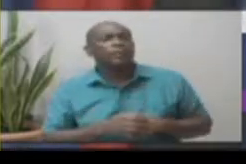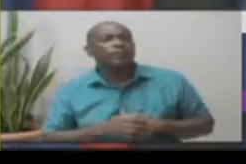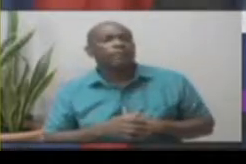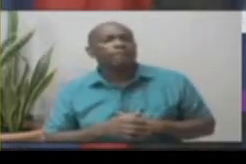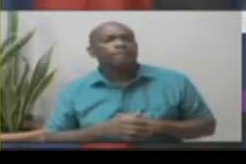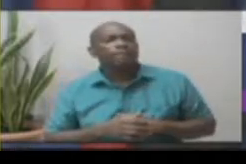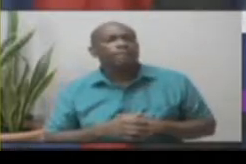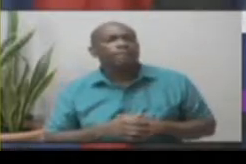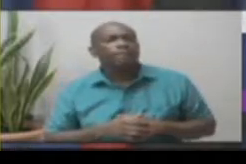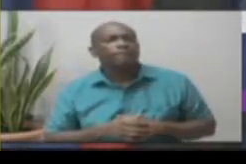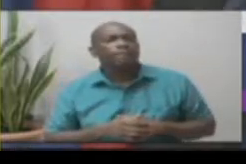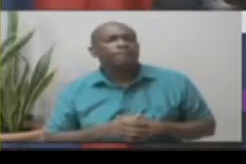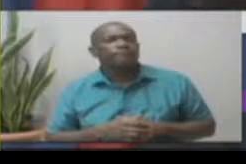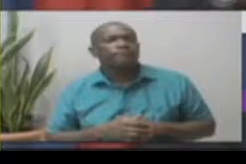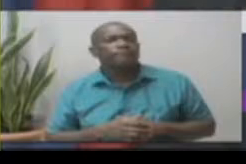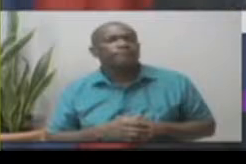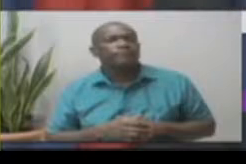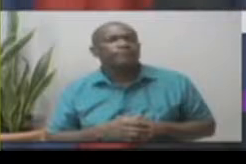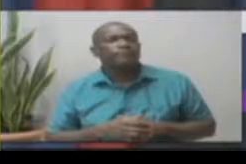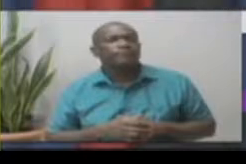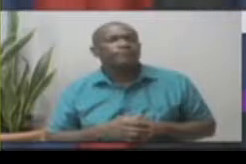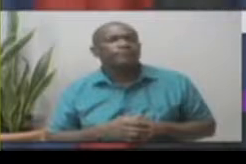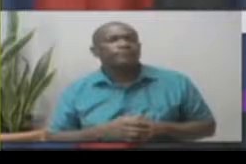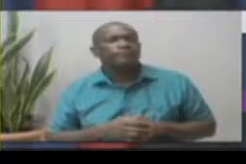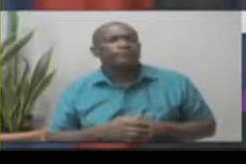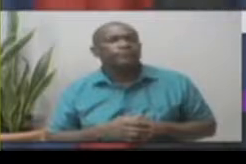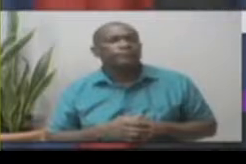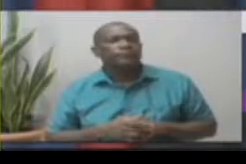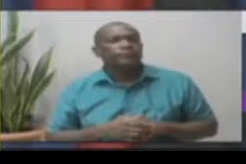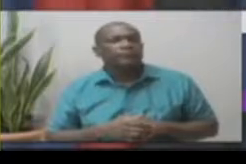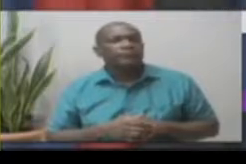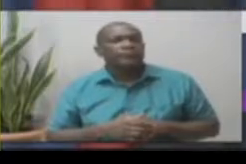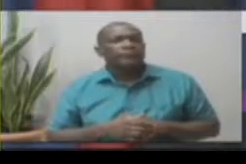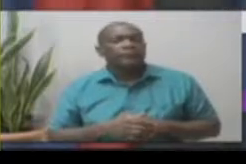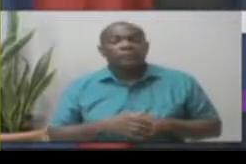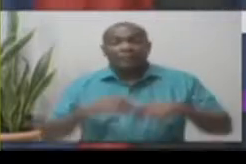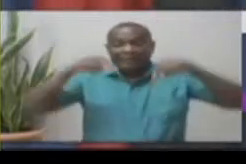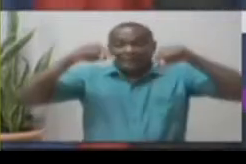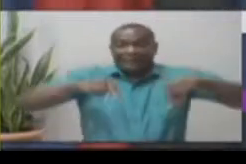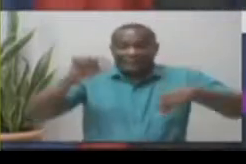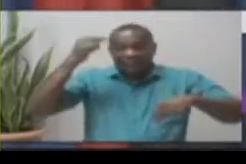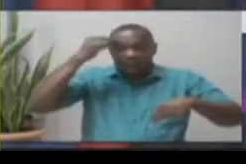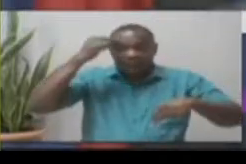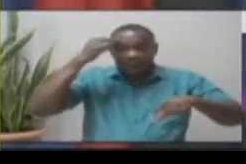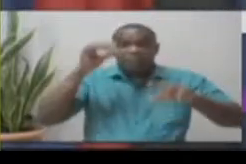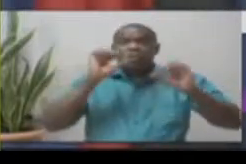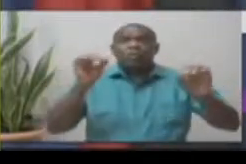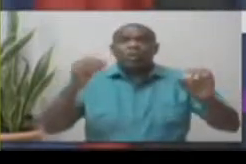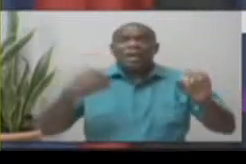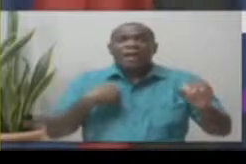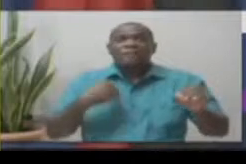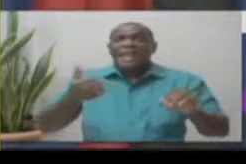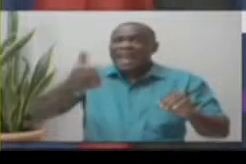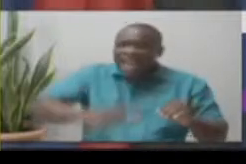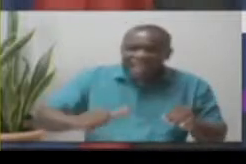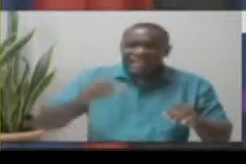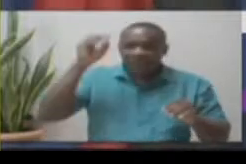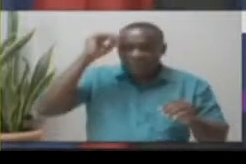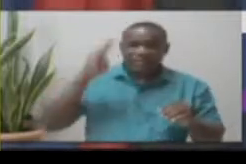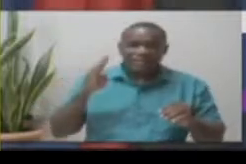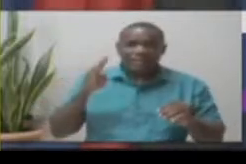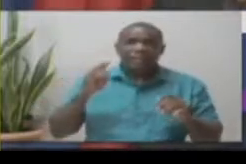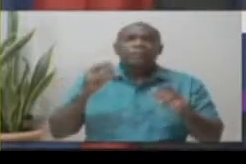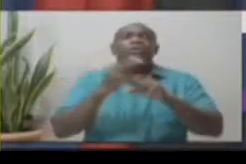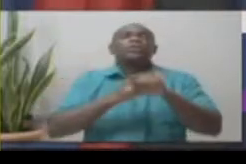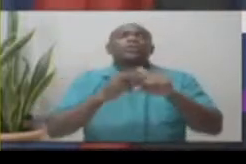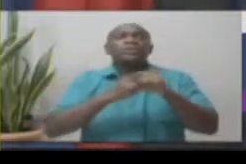use. So in this government, there's no minister who is using for his personal use a car